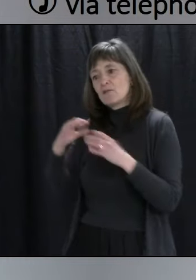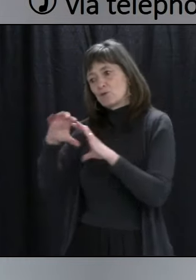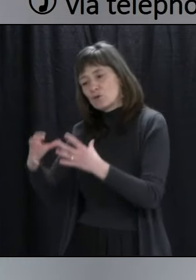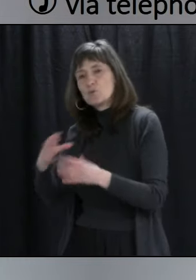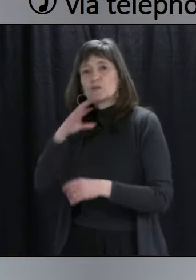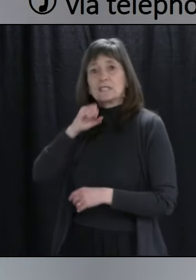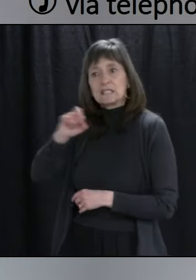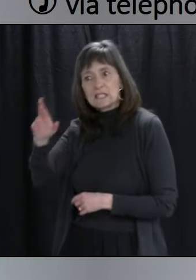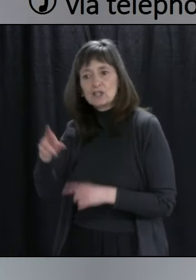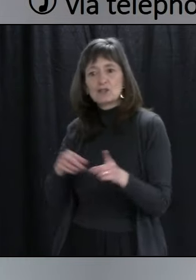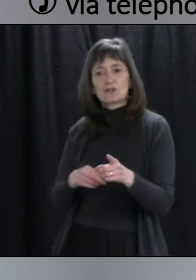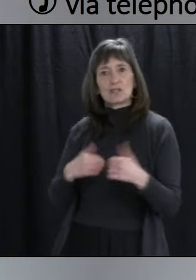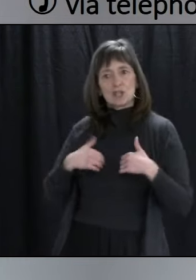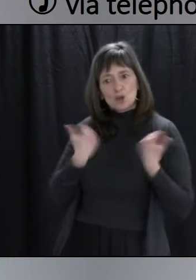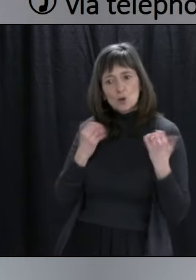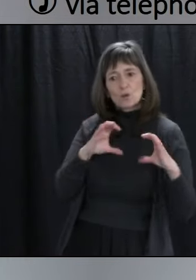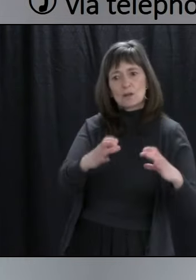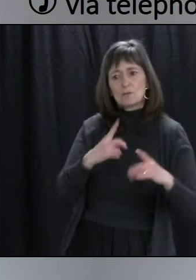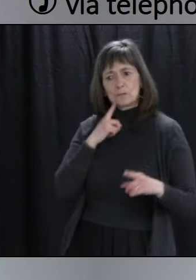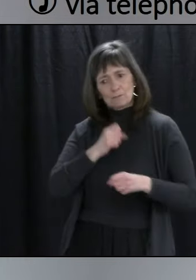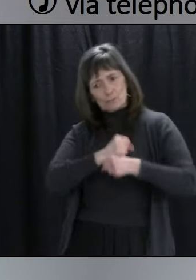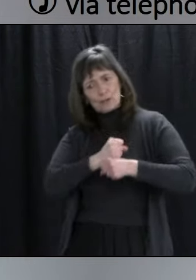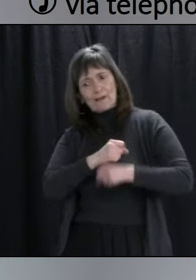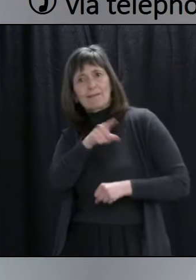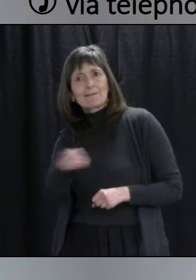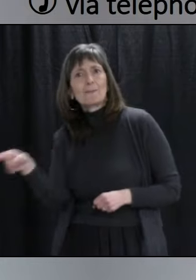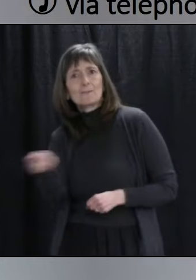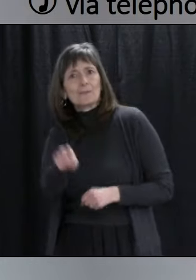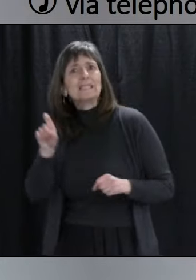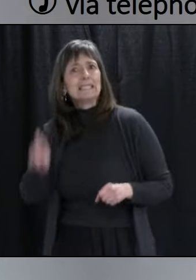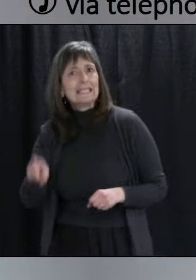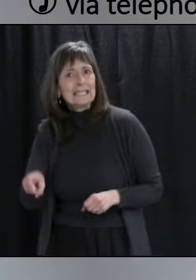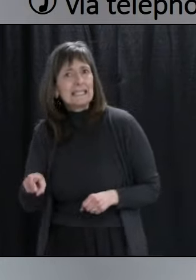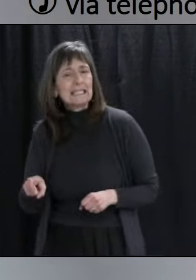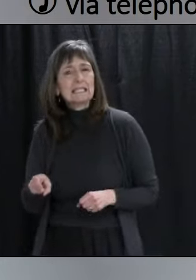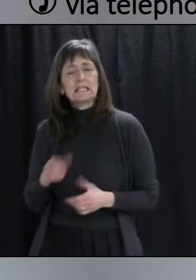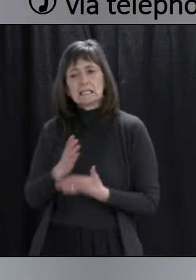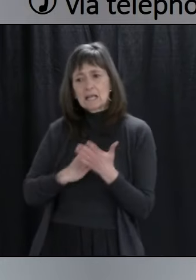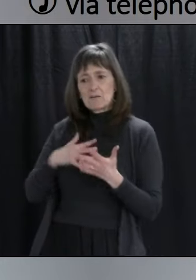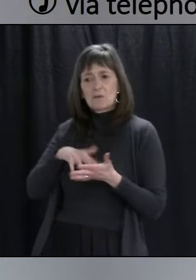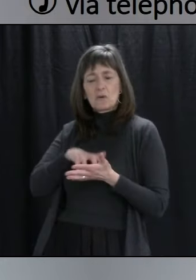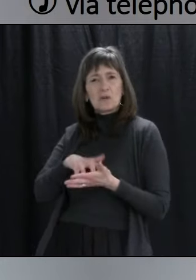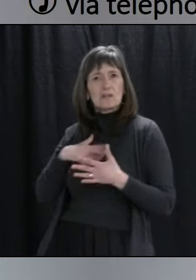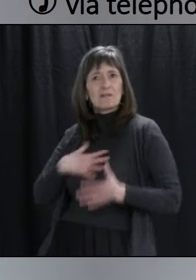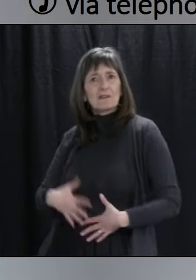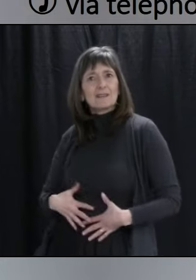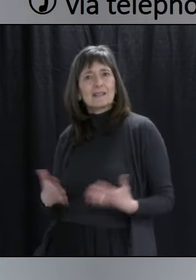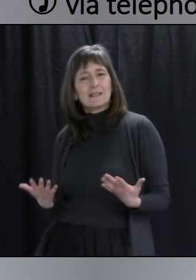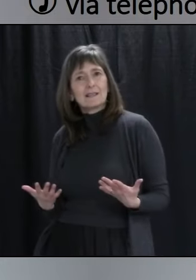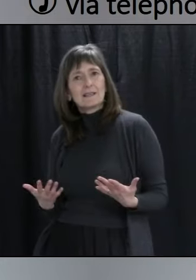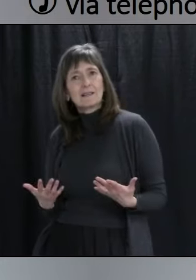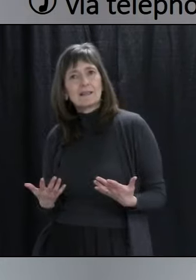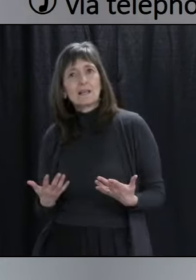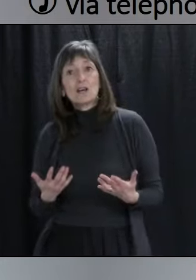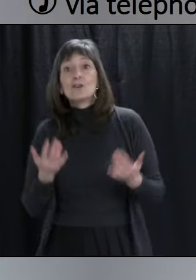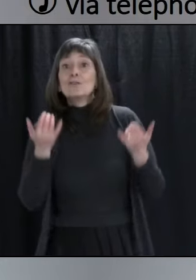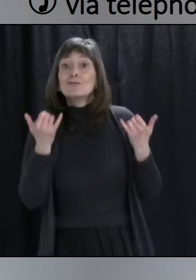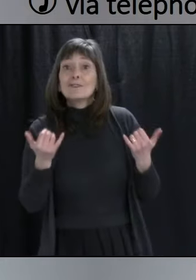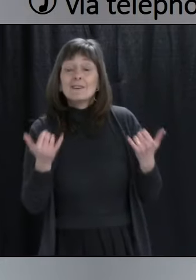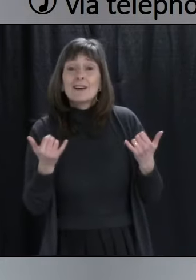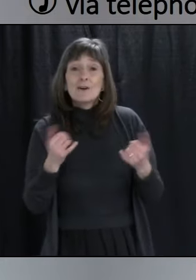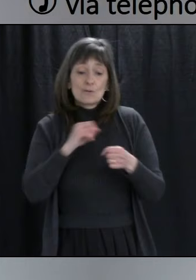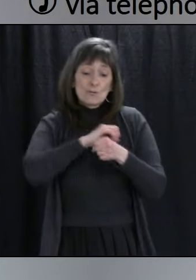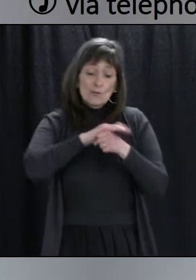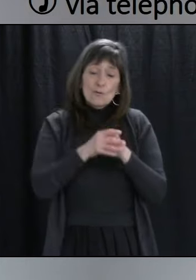to emphasize, however, that for those people admitted and for those people with COVID-19, at the moment there is no cure for this